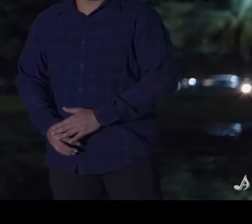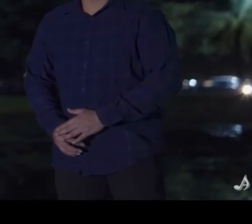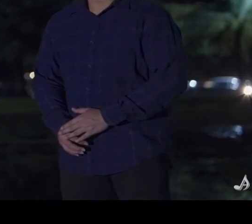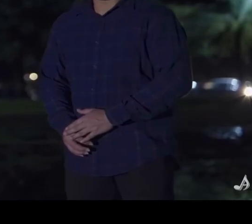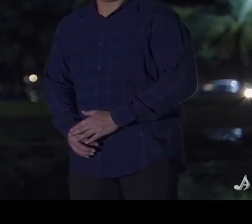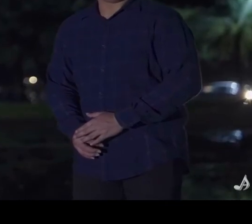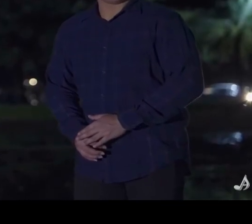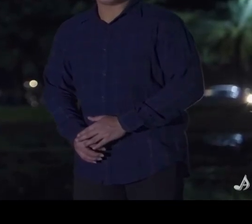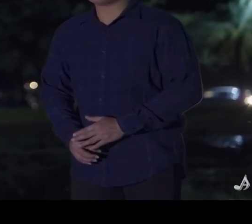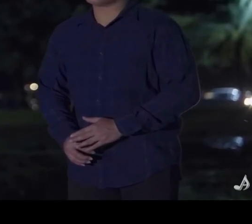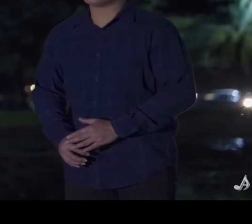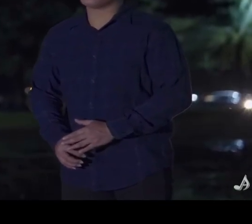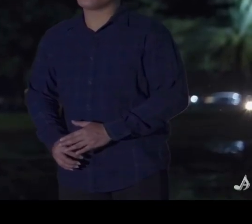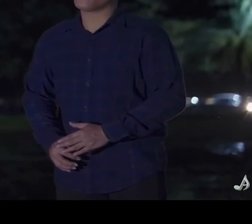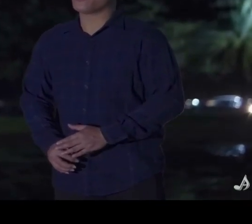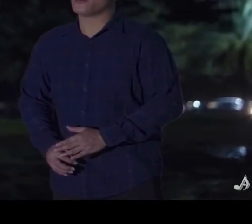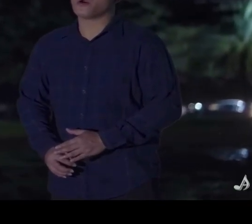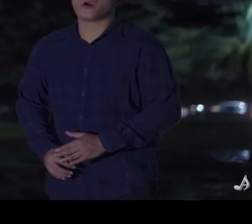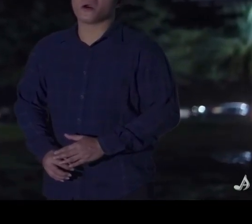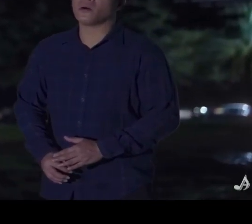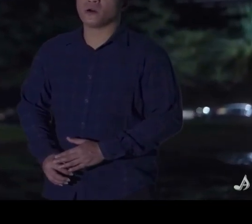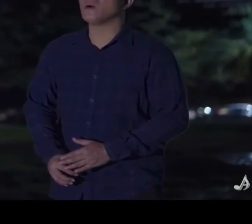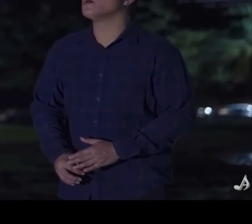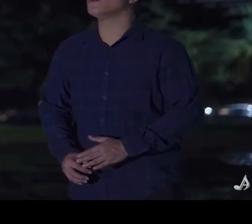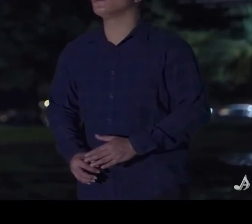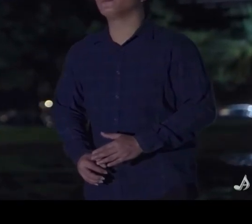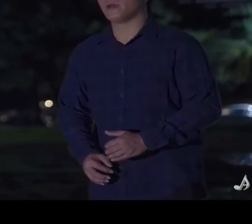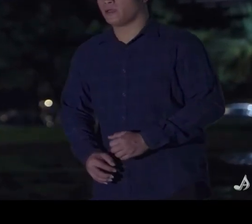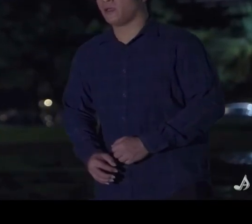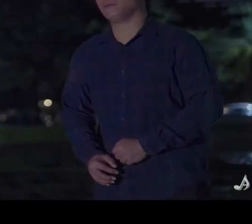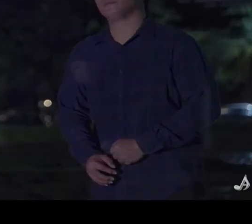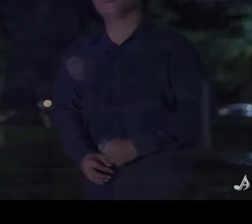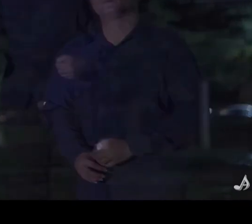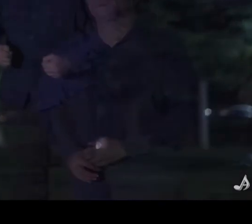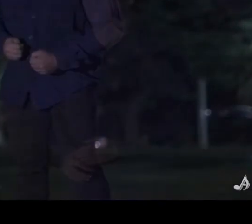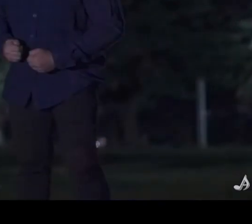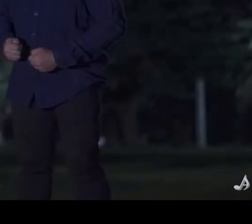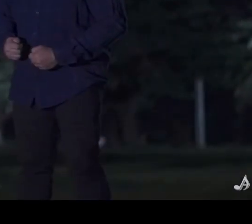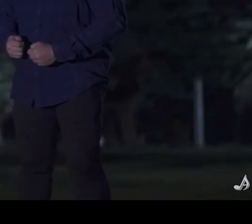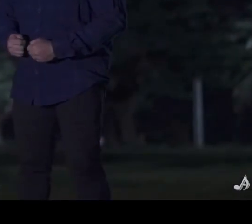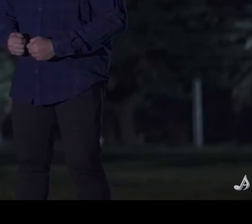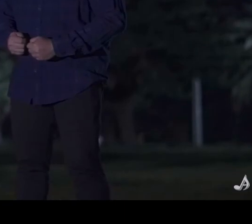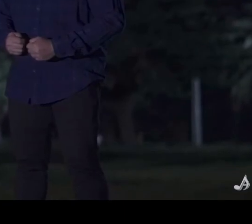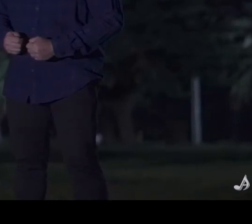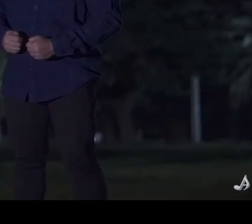and you can't cope. I will